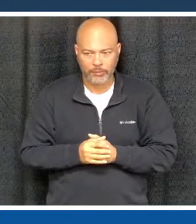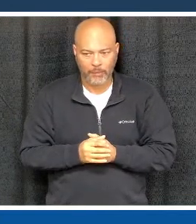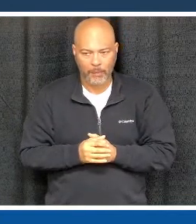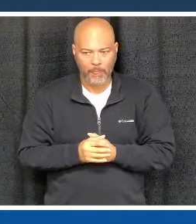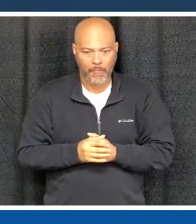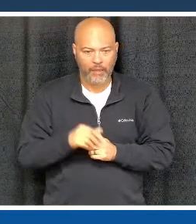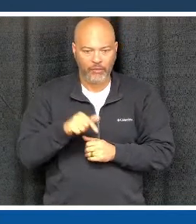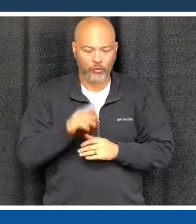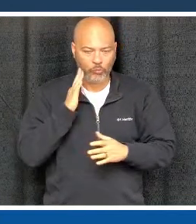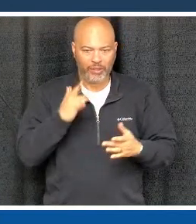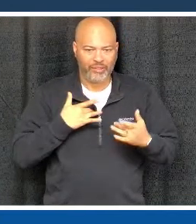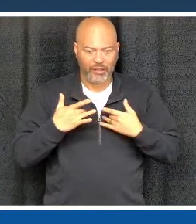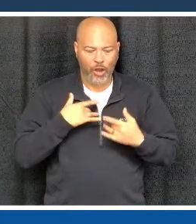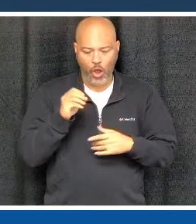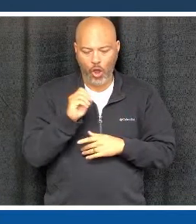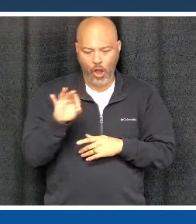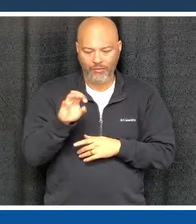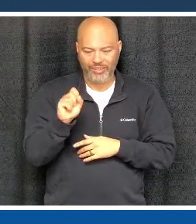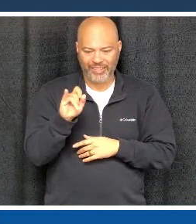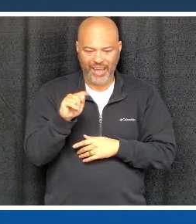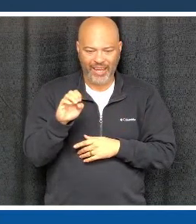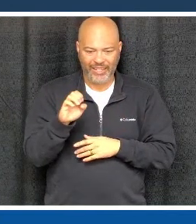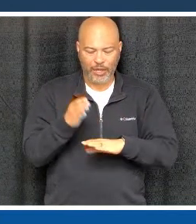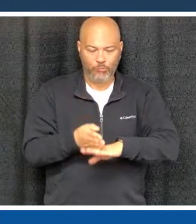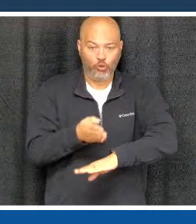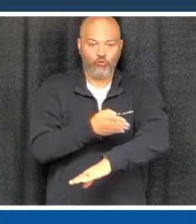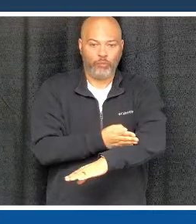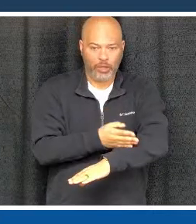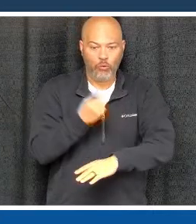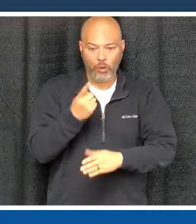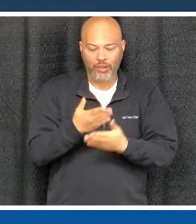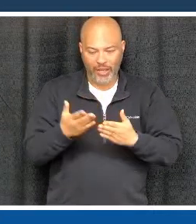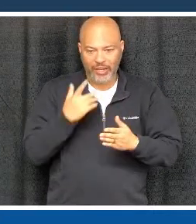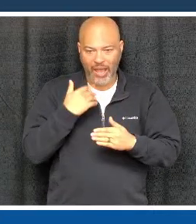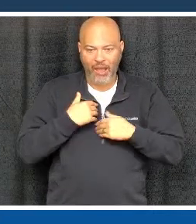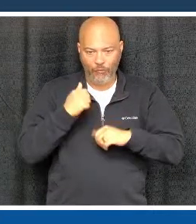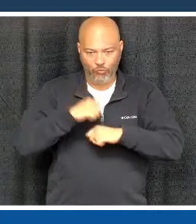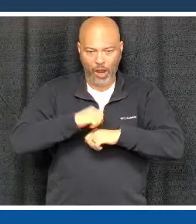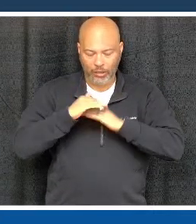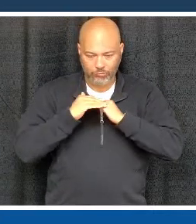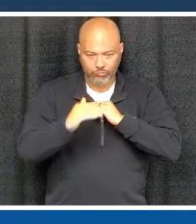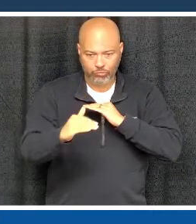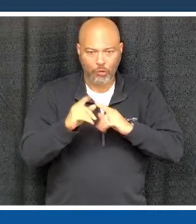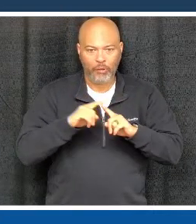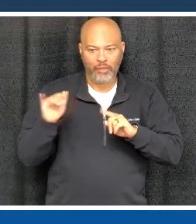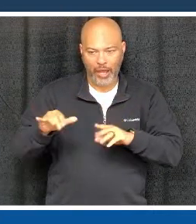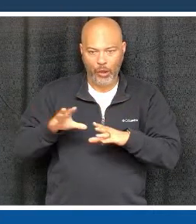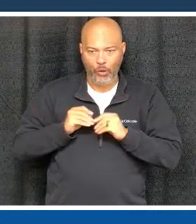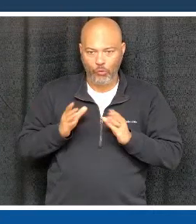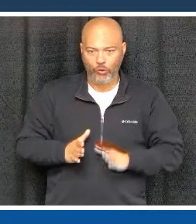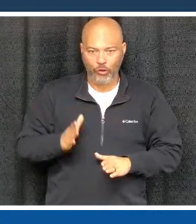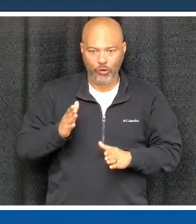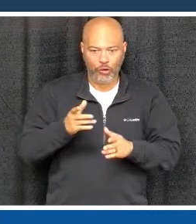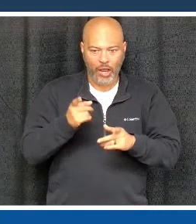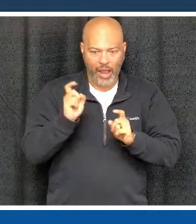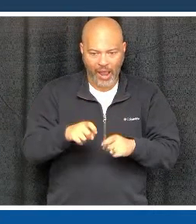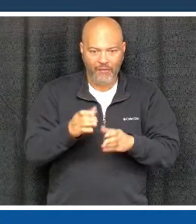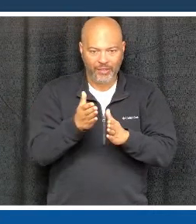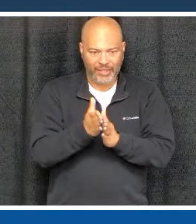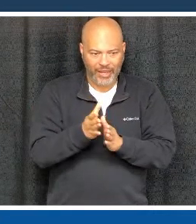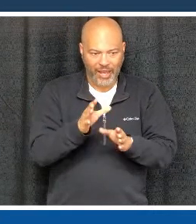This would be considered an off-site improvement. It's one thing to get pavement, it's another thing to have that property owner have to get property from someone else.